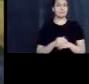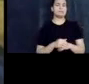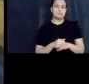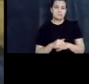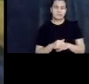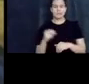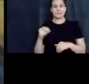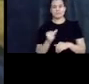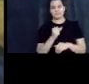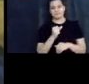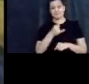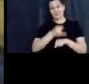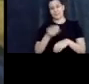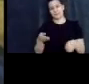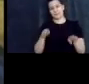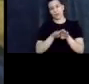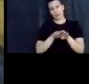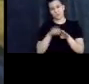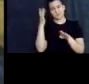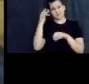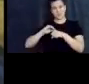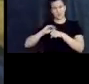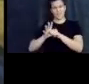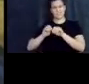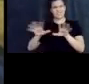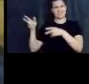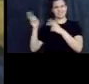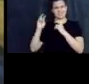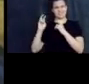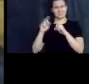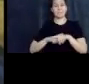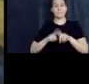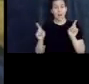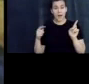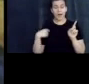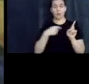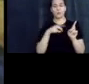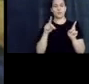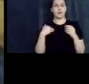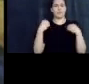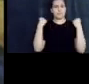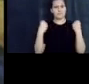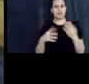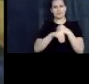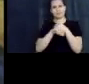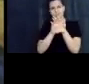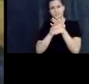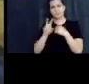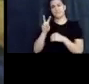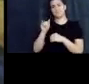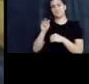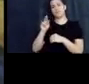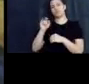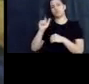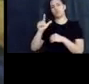the campus is closed due to COVID-19, but we do have a lot of virtual sessions like this one, for example, going on that you can